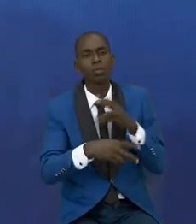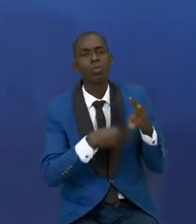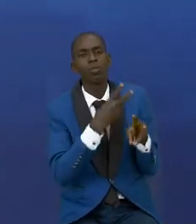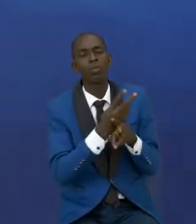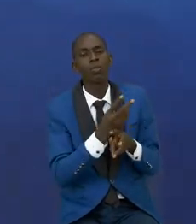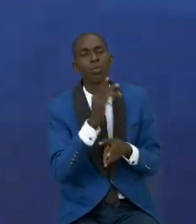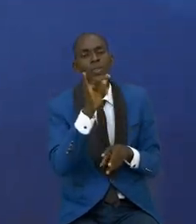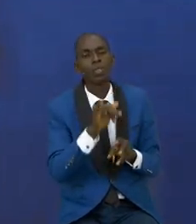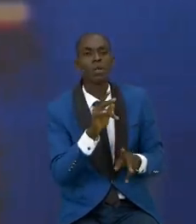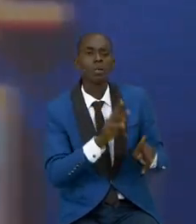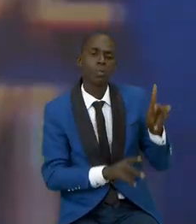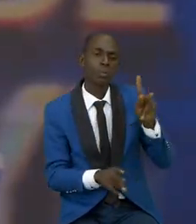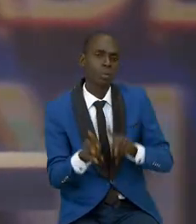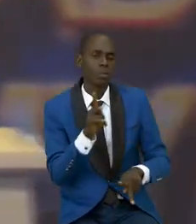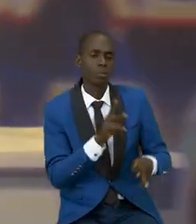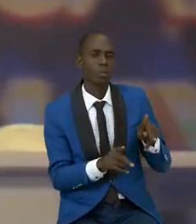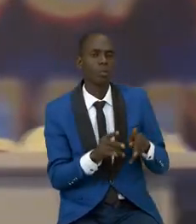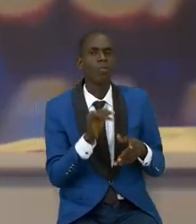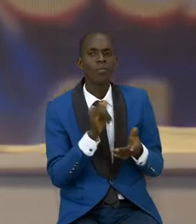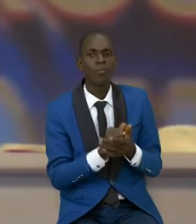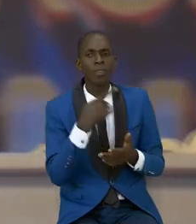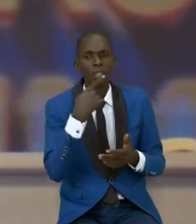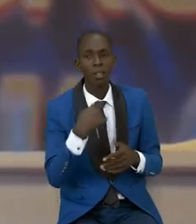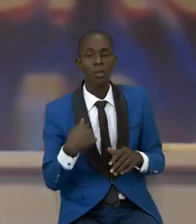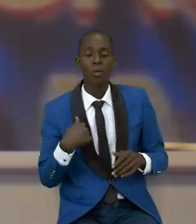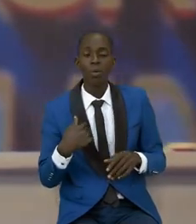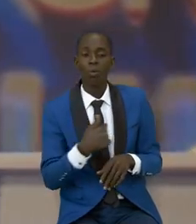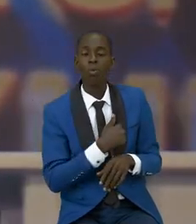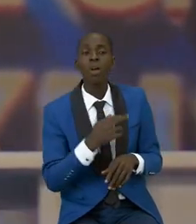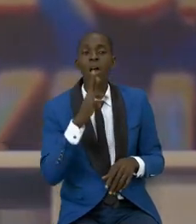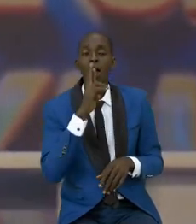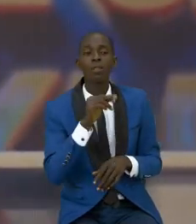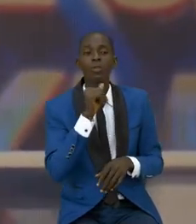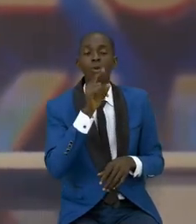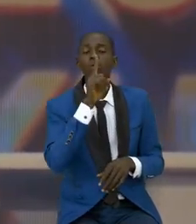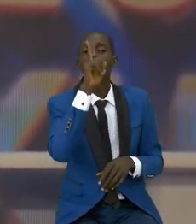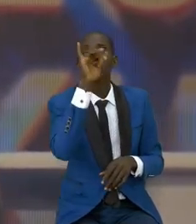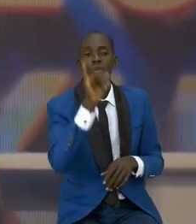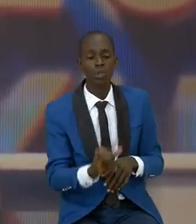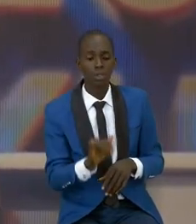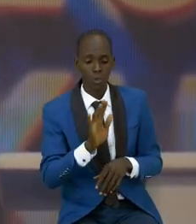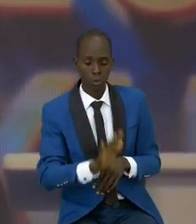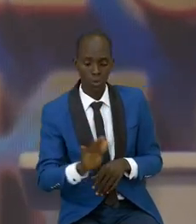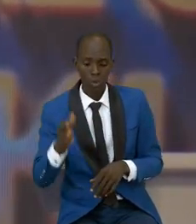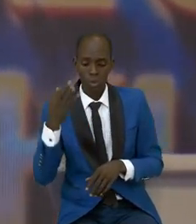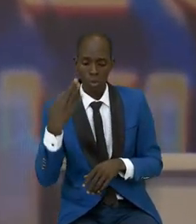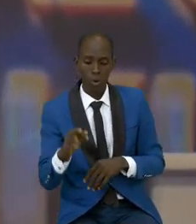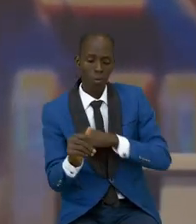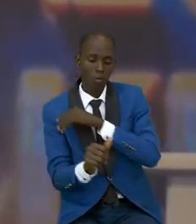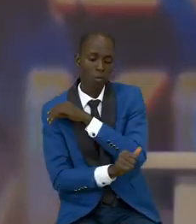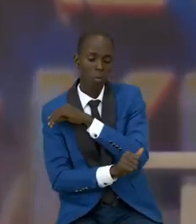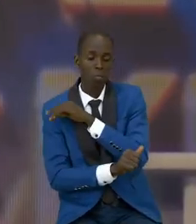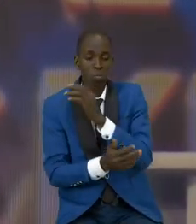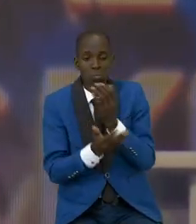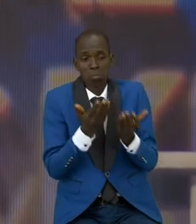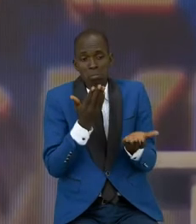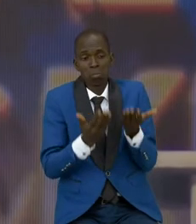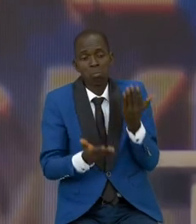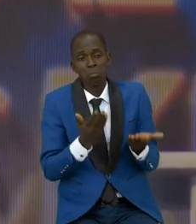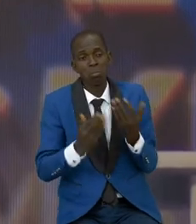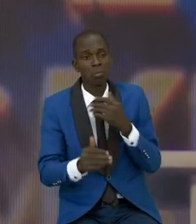say, we're not the natural seed of Abraham. Though Abraham